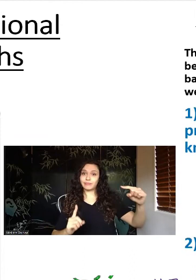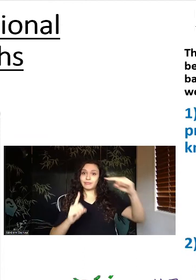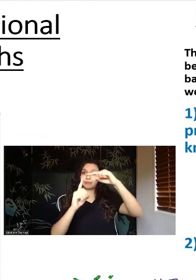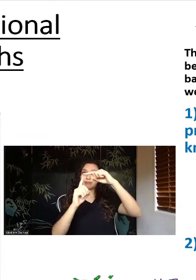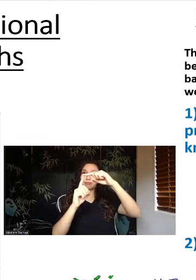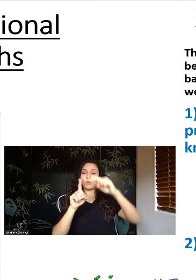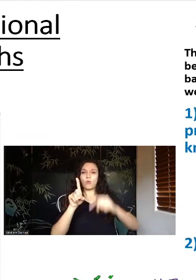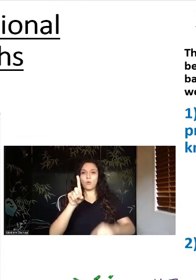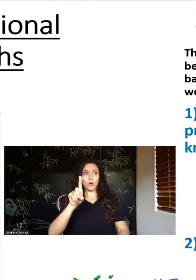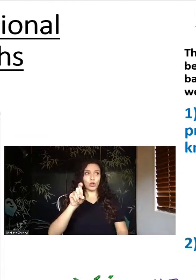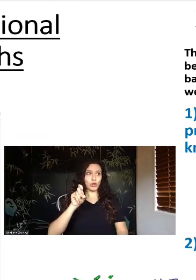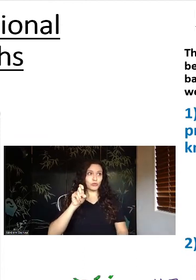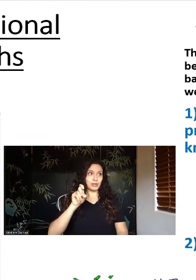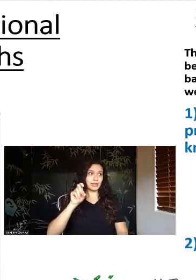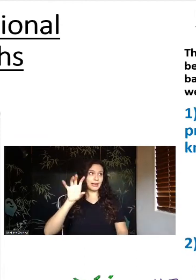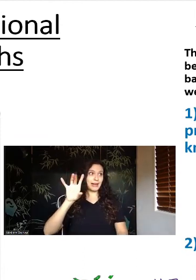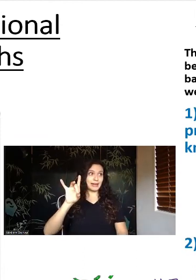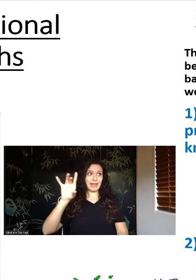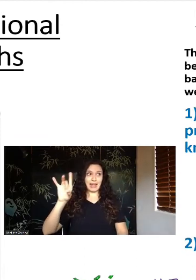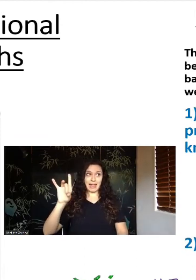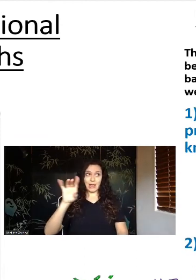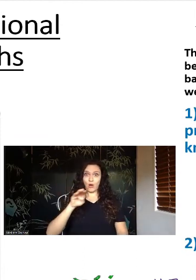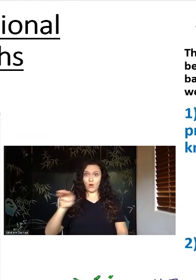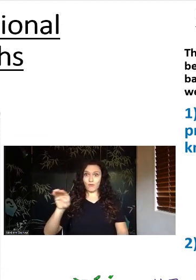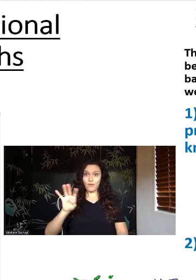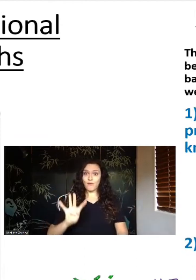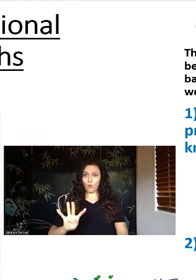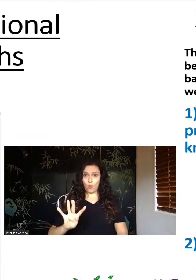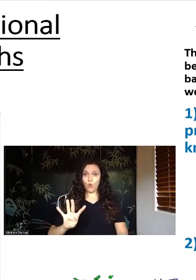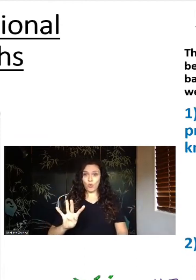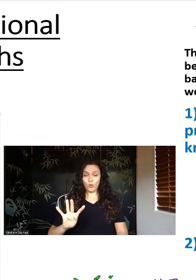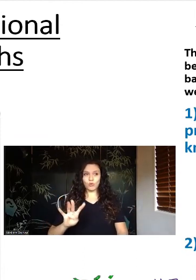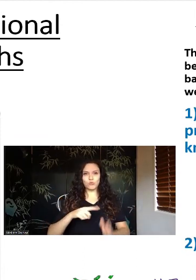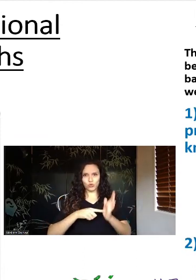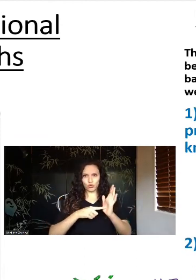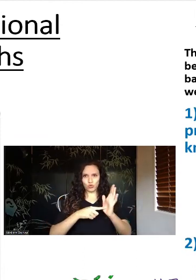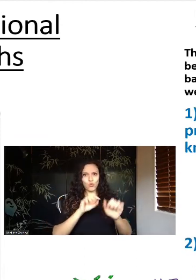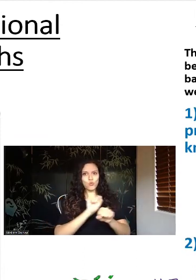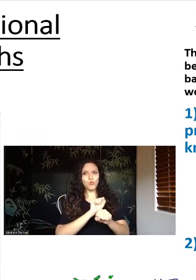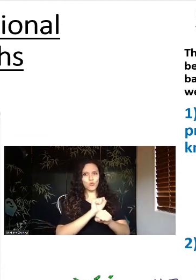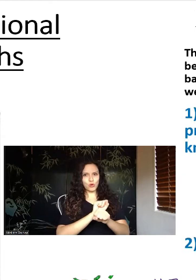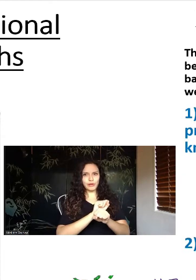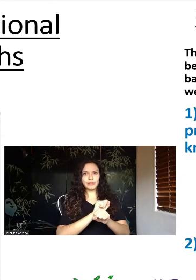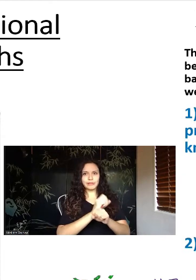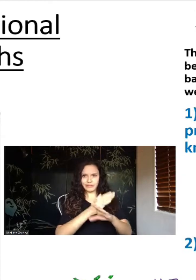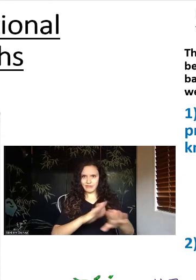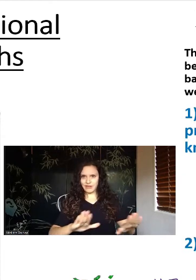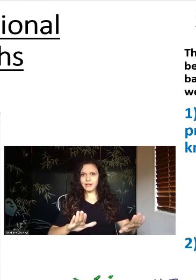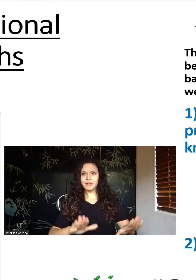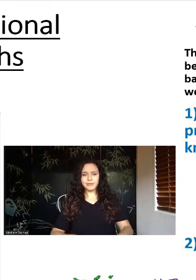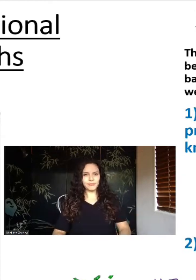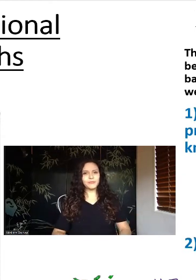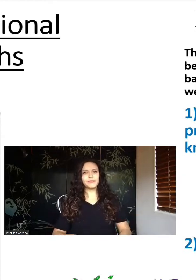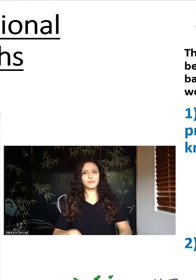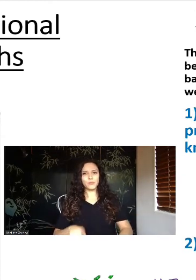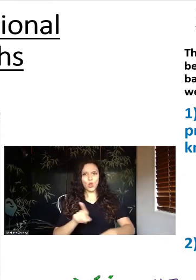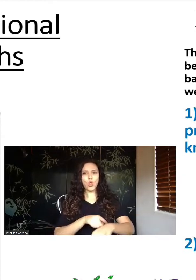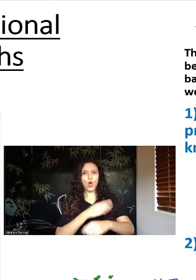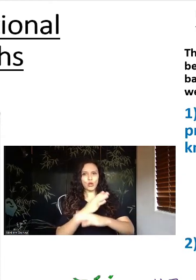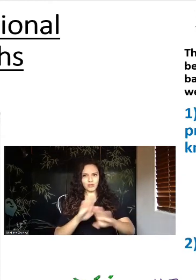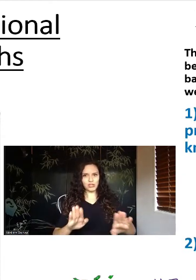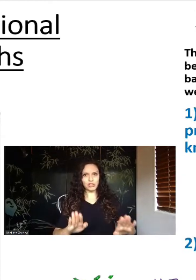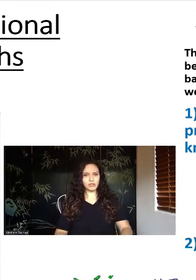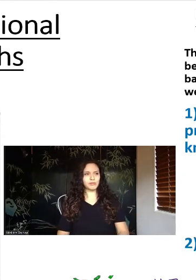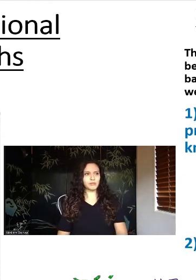let's check to see if it's the same thing here. 188 divided by 4, so y over x equals 188 over